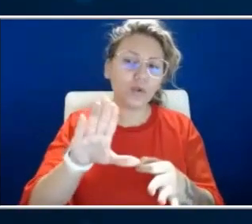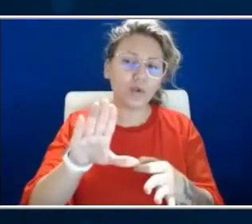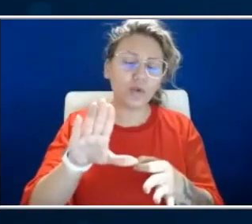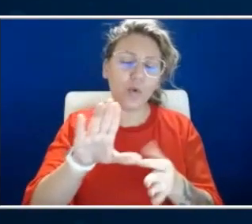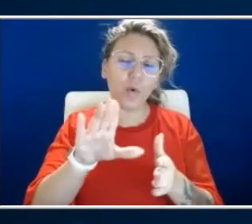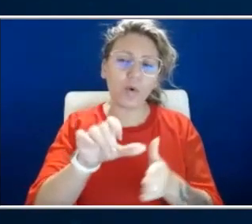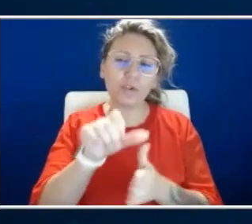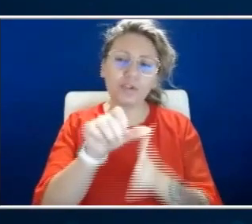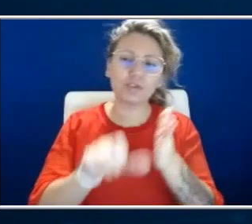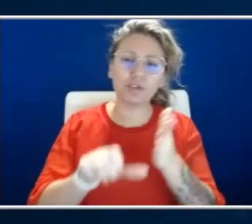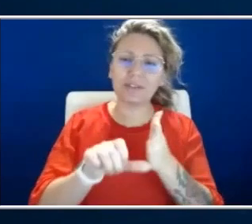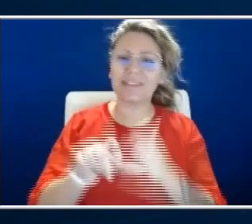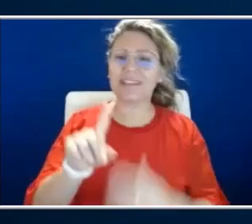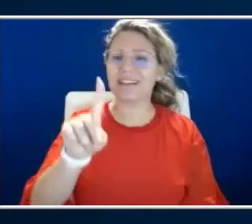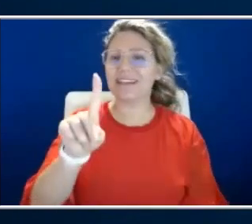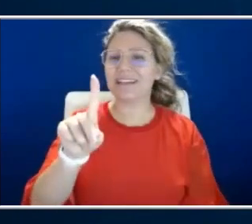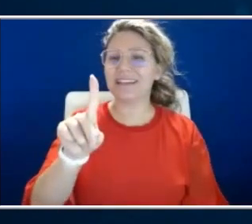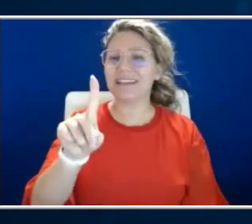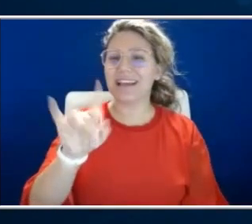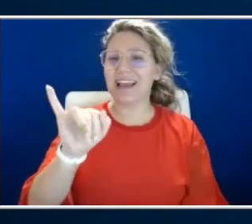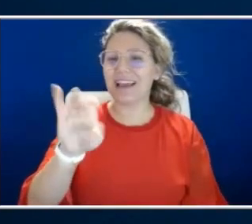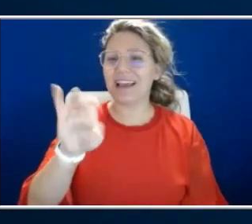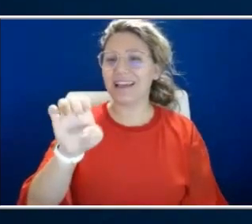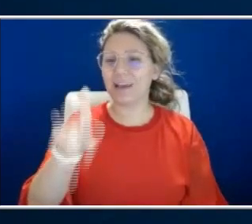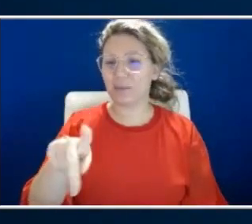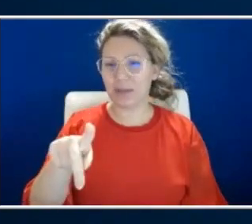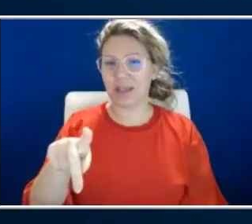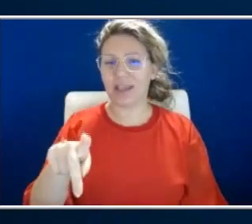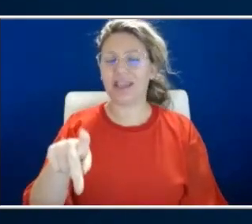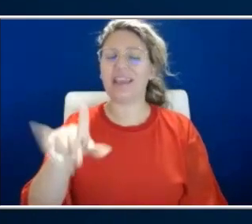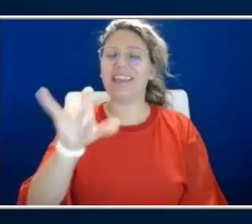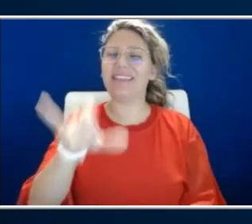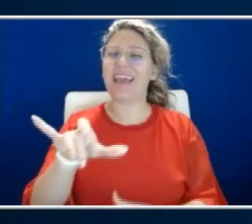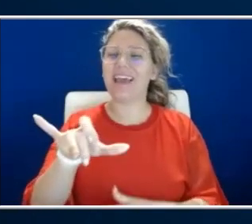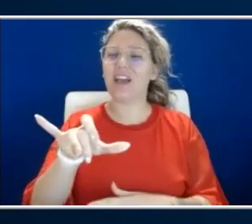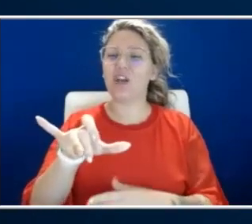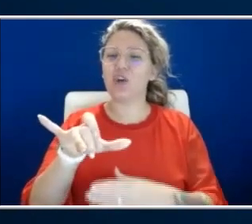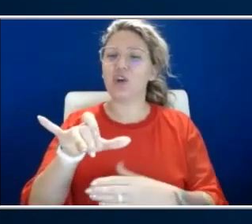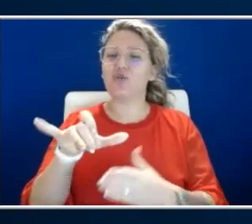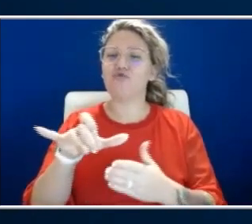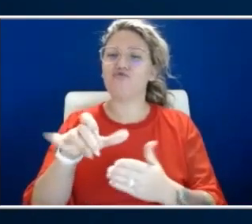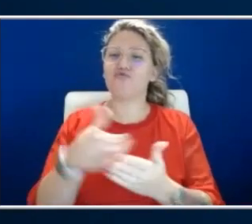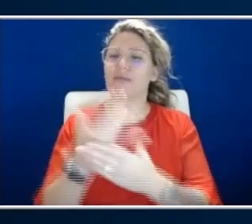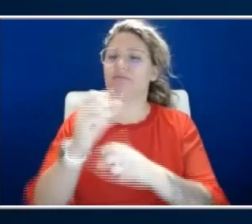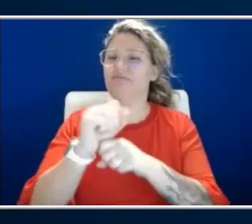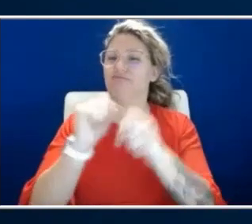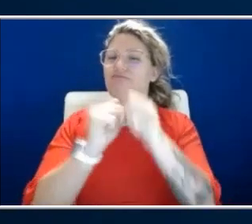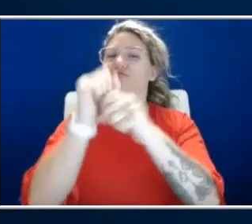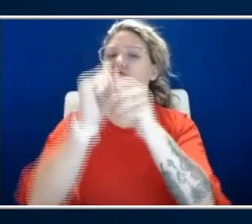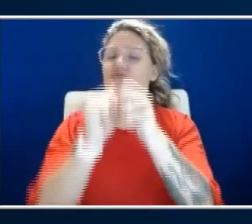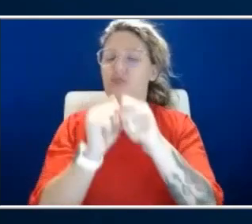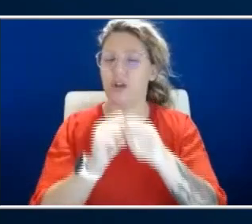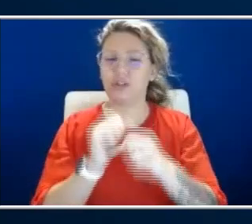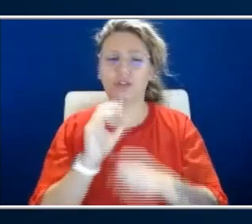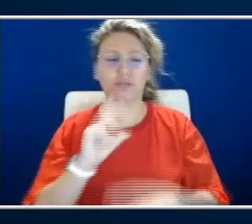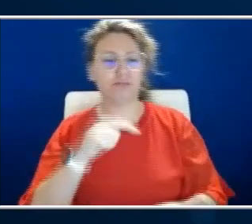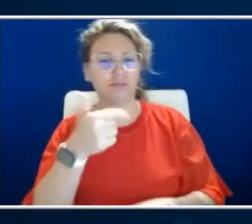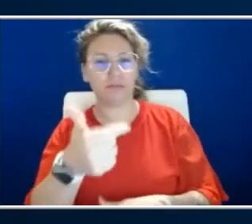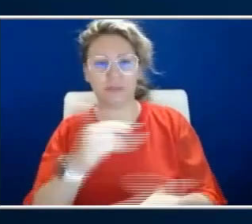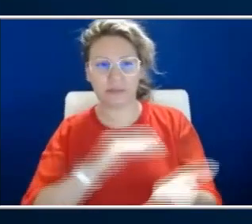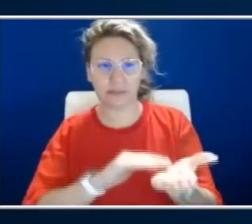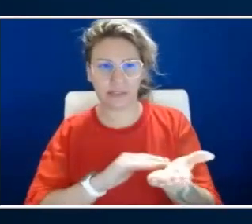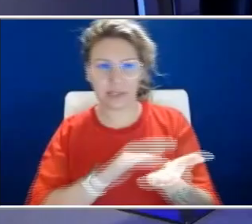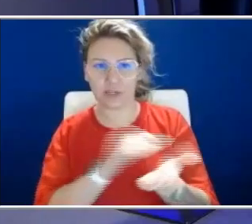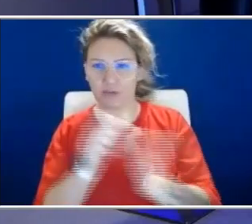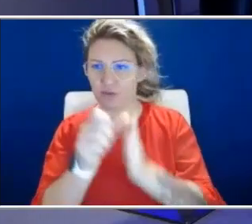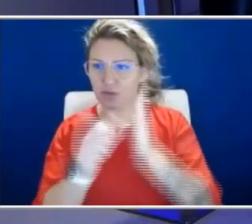It's spelled DIEP, pronounced DIEP reconstruction. I want to turn to our doctors and our surgeons here in the studio to talk about that